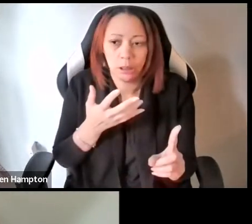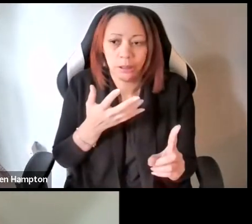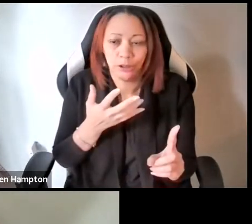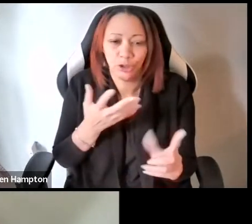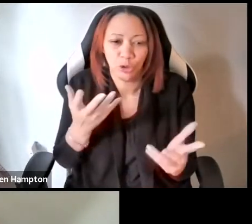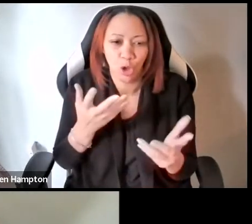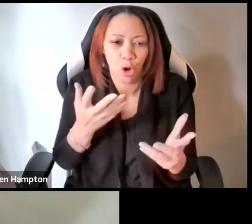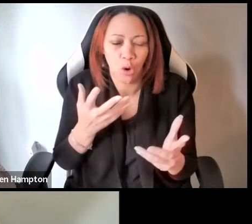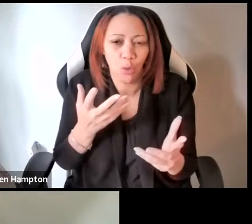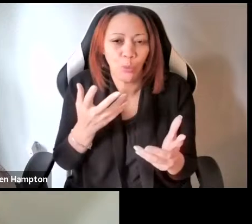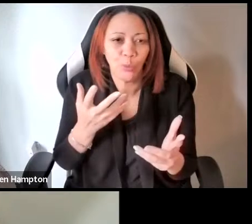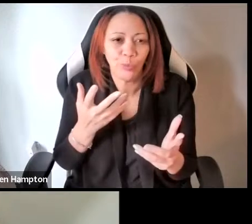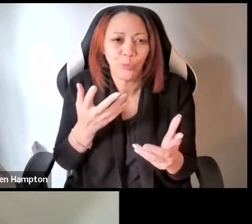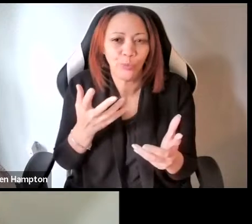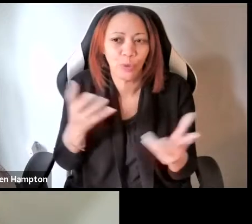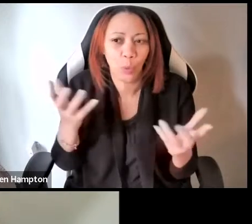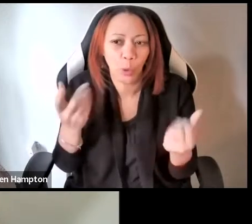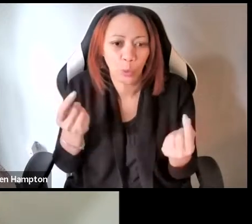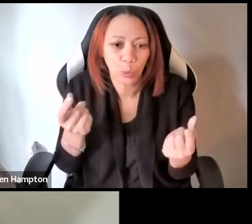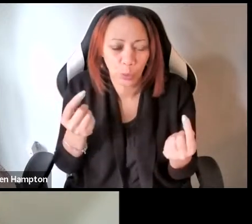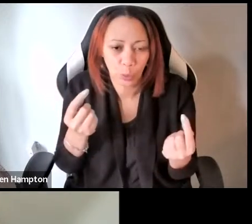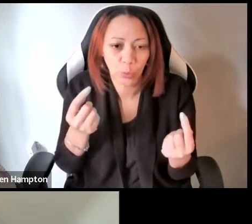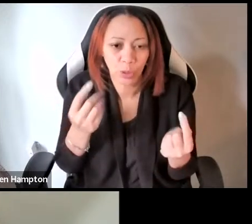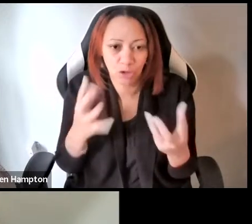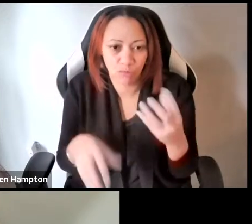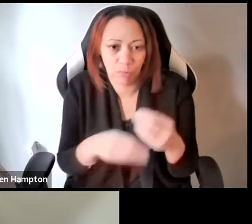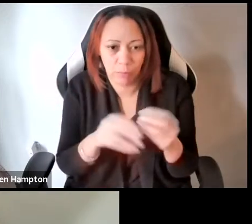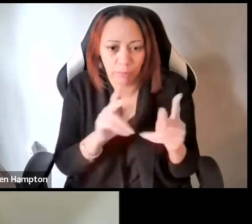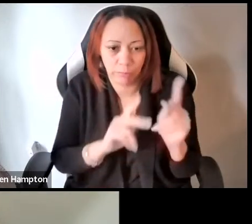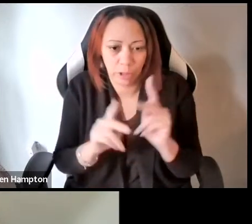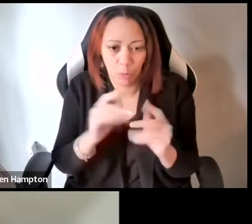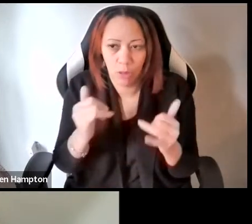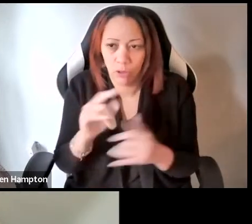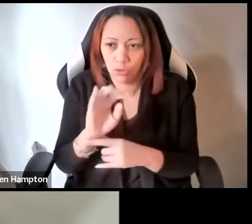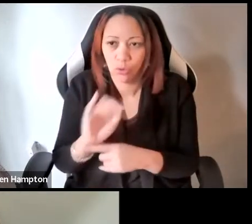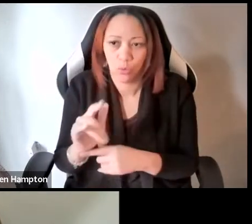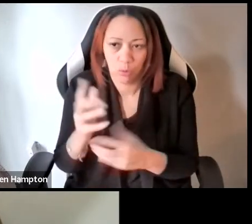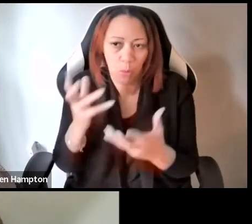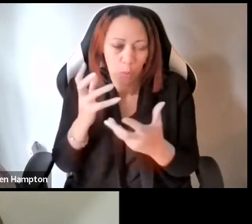those people in this tool, I'd love to hear about that.